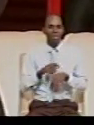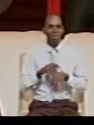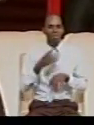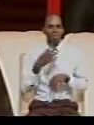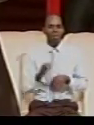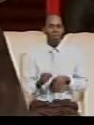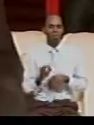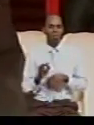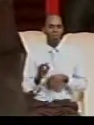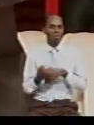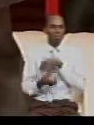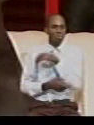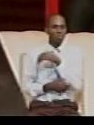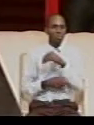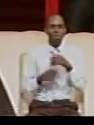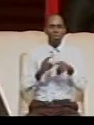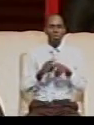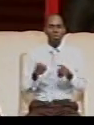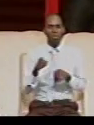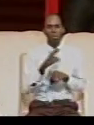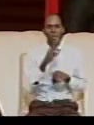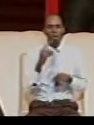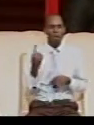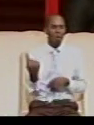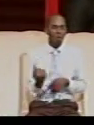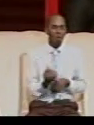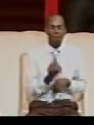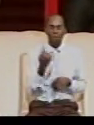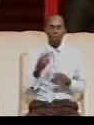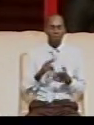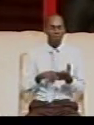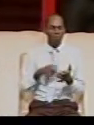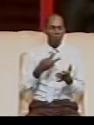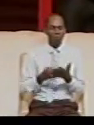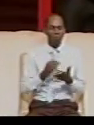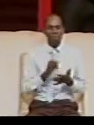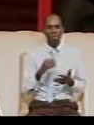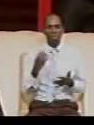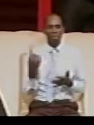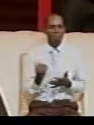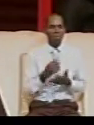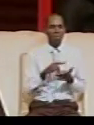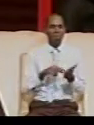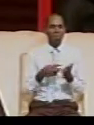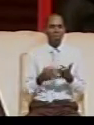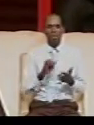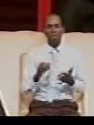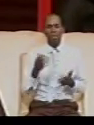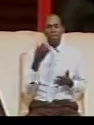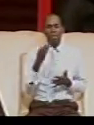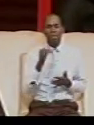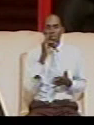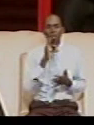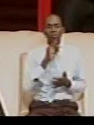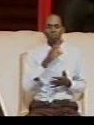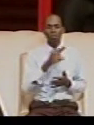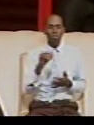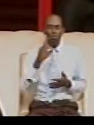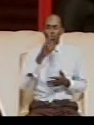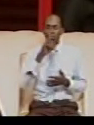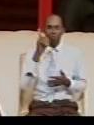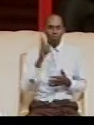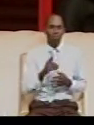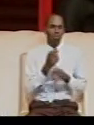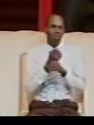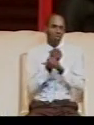they're always falling. There's no real salvation there. New